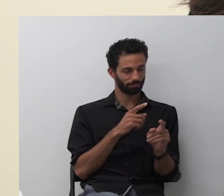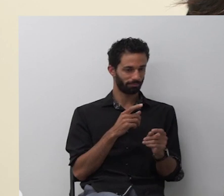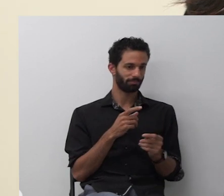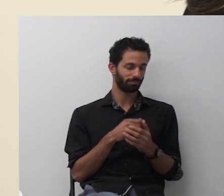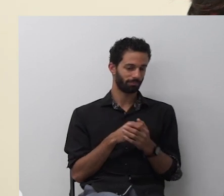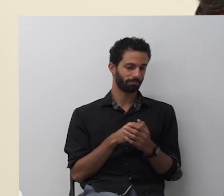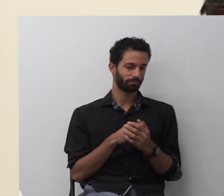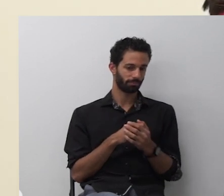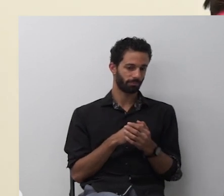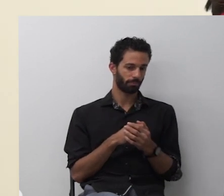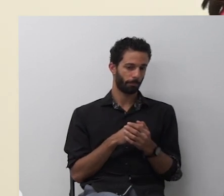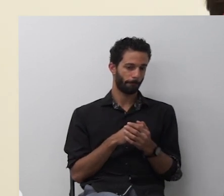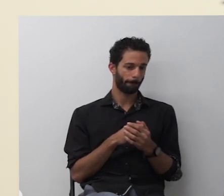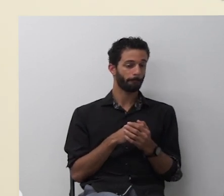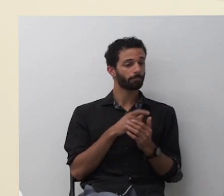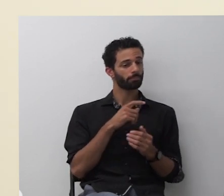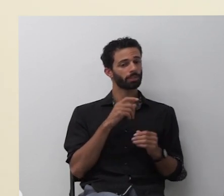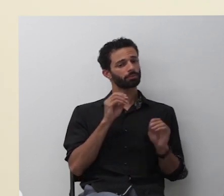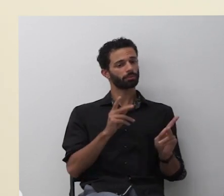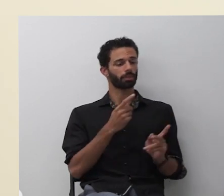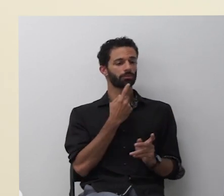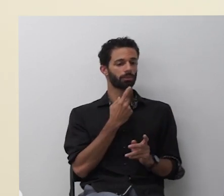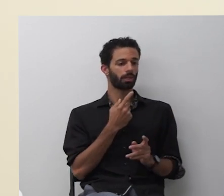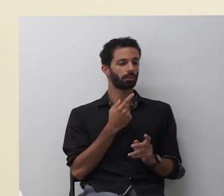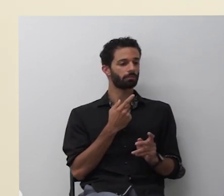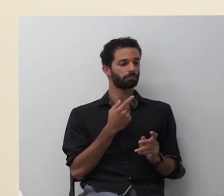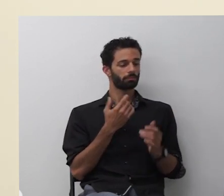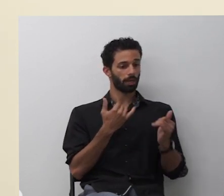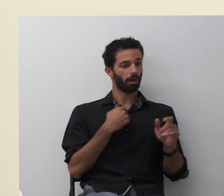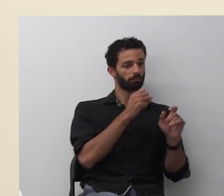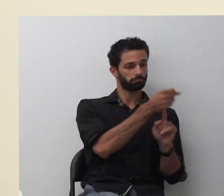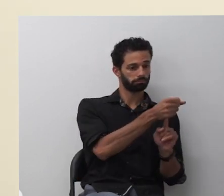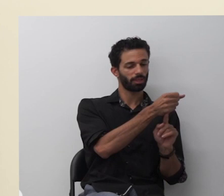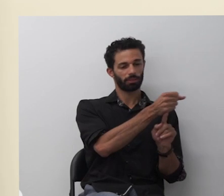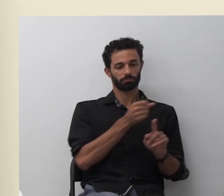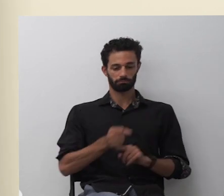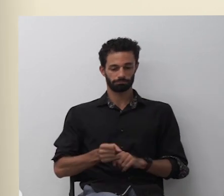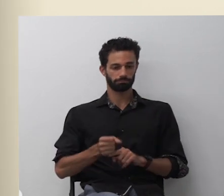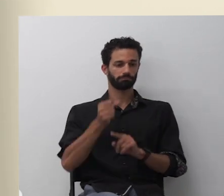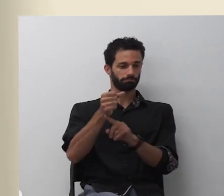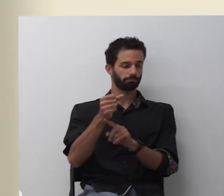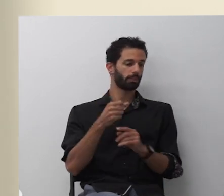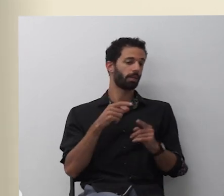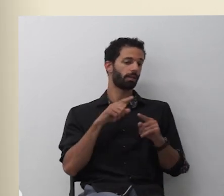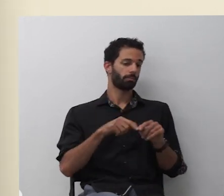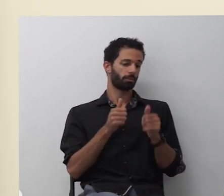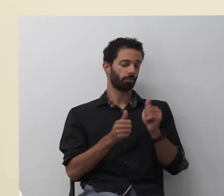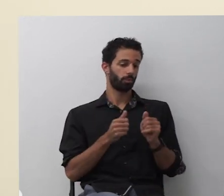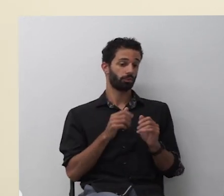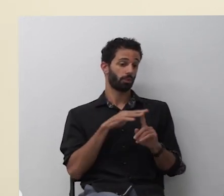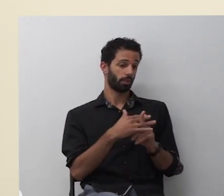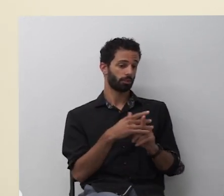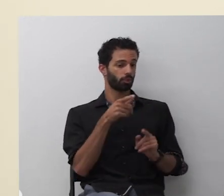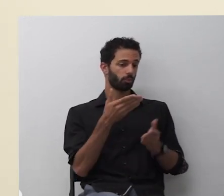And saying that it's okay to cycle through different ones, and depending on the context, you might, right?